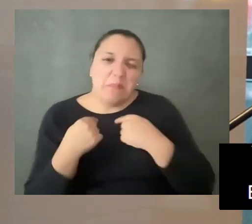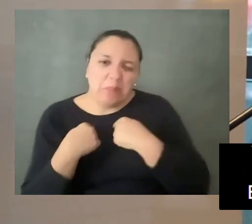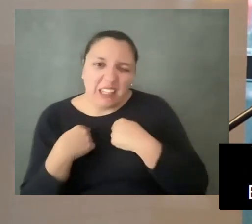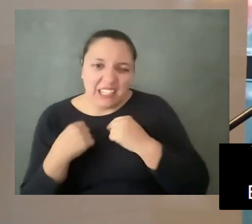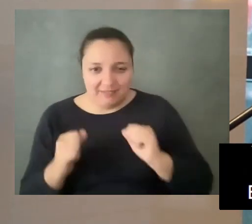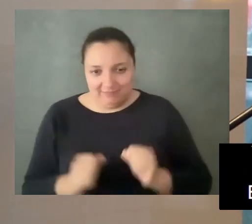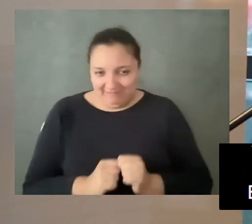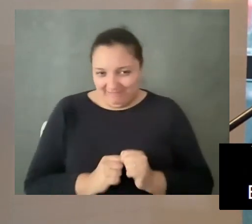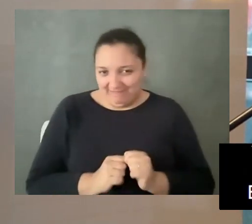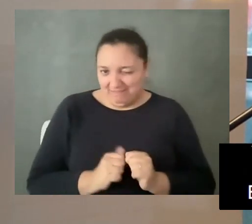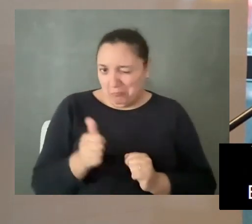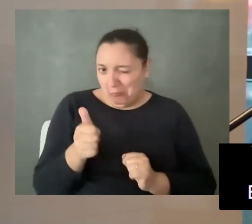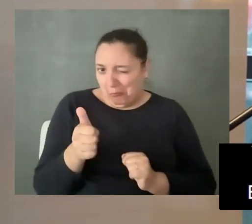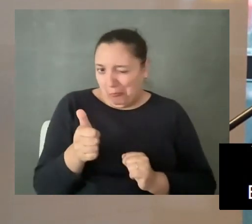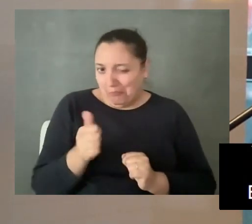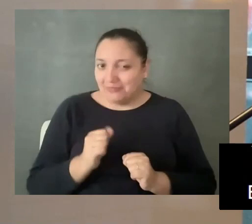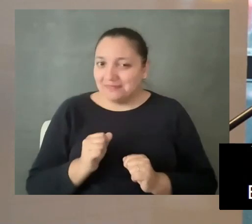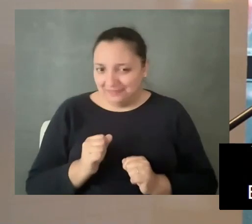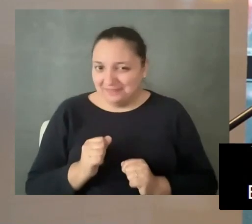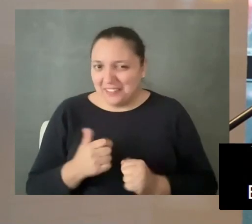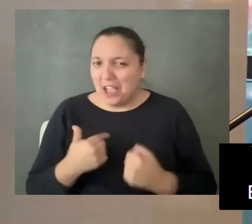attend.